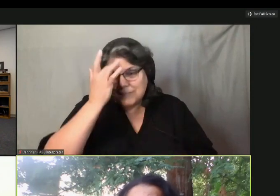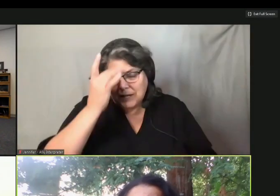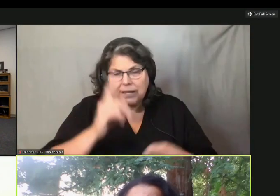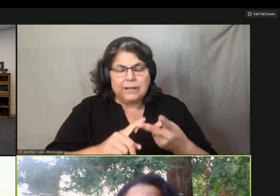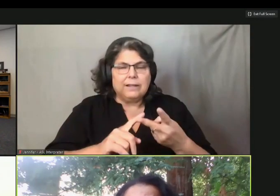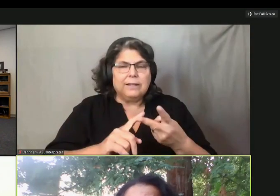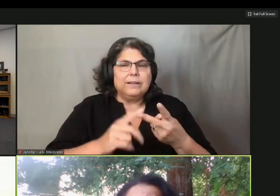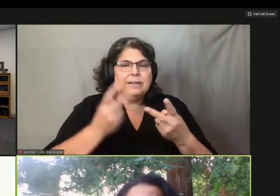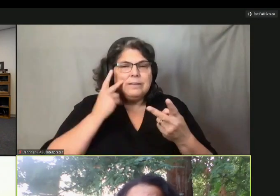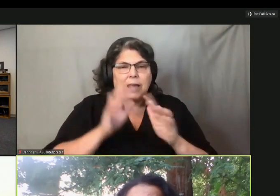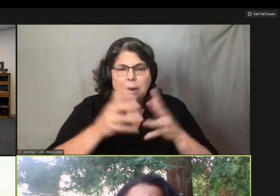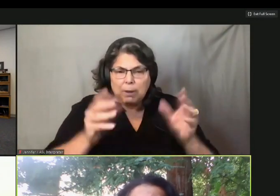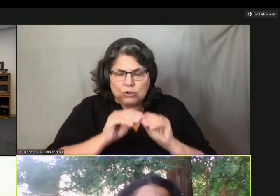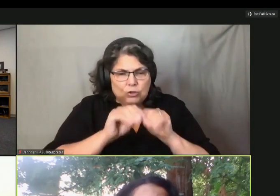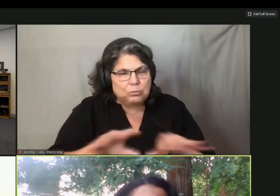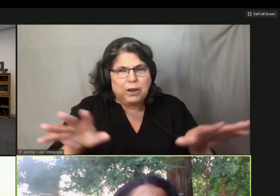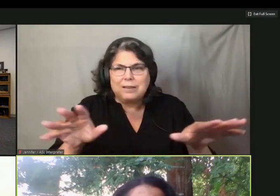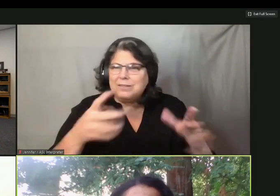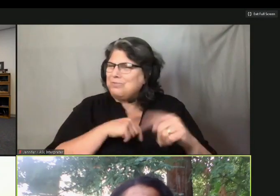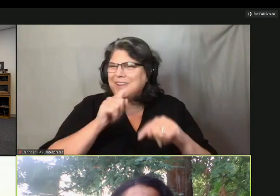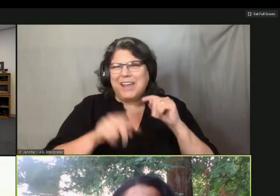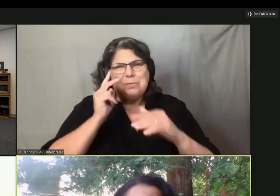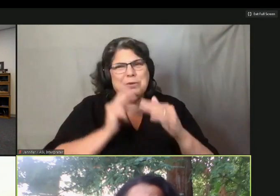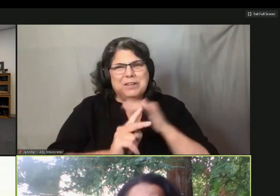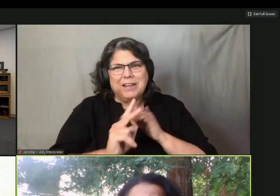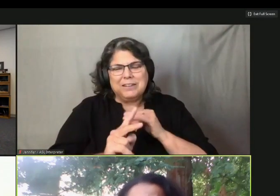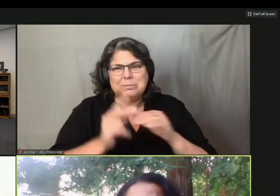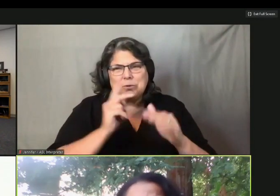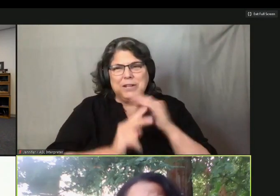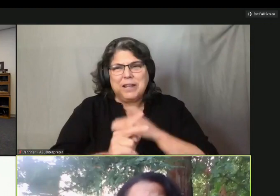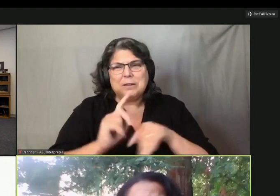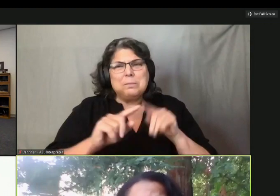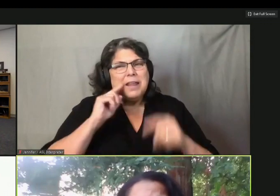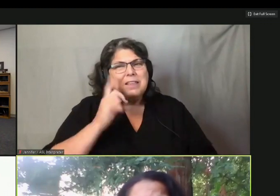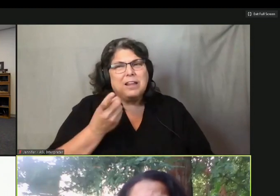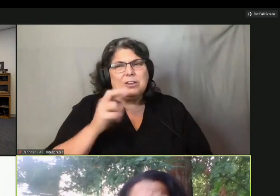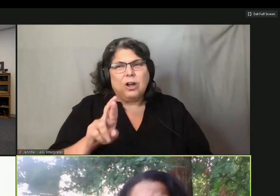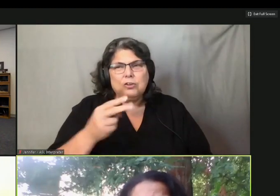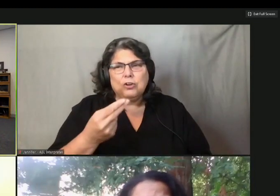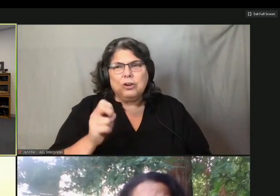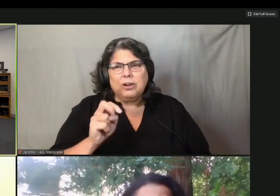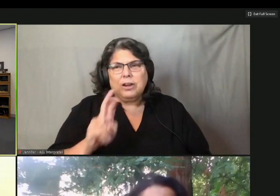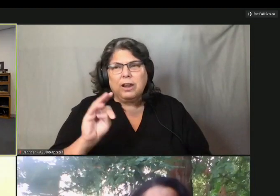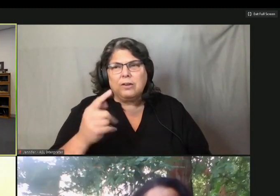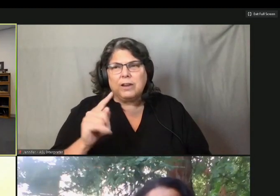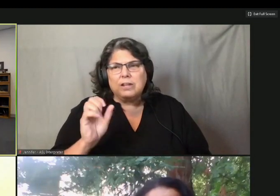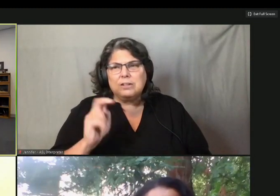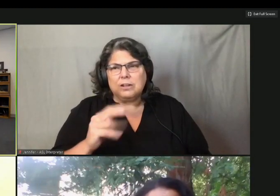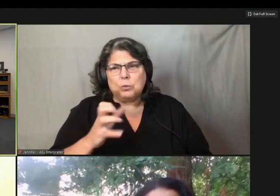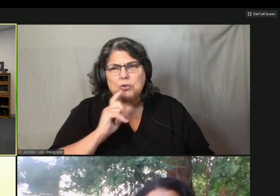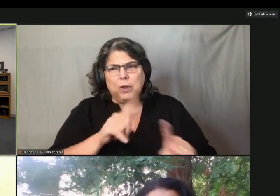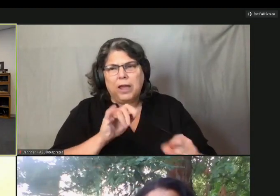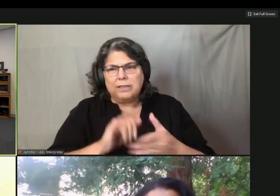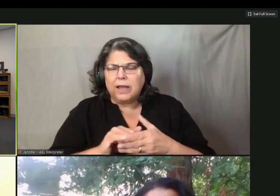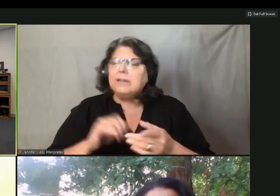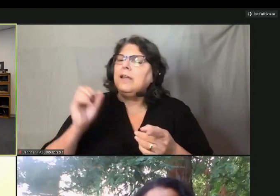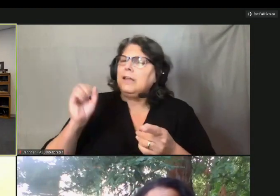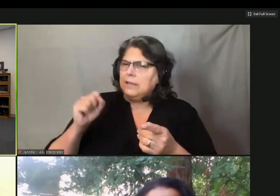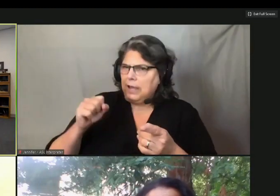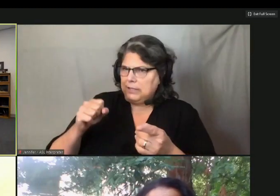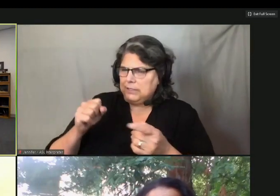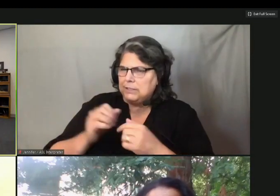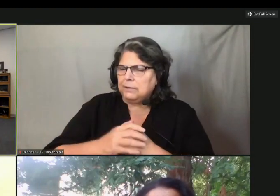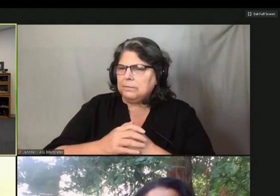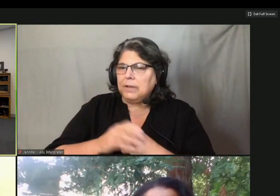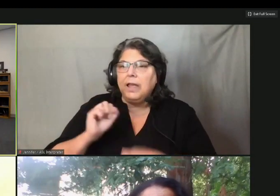so I don't think we can make that prediction, but I think Dr. Harrington would like to add. Yes, Paul and Dr. Mace.